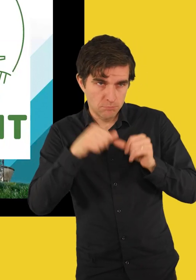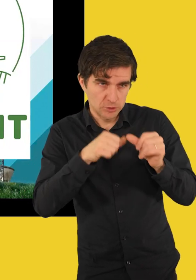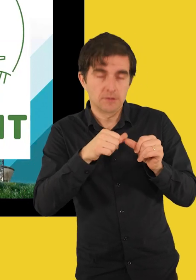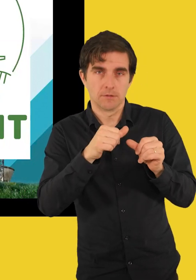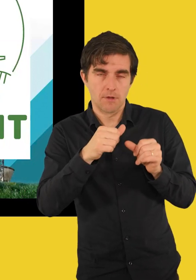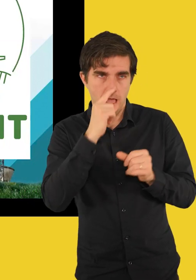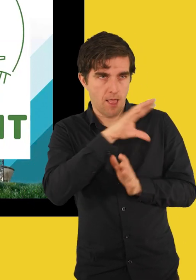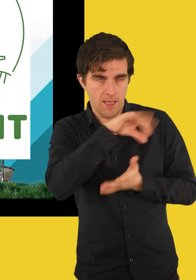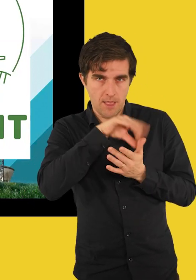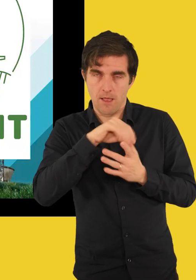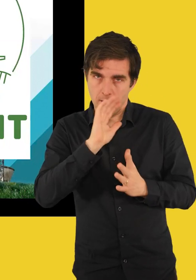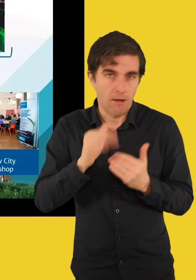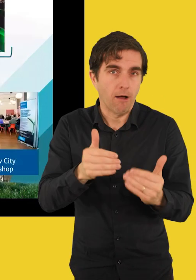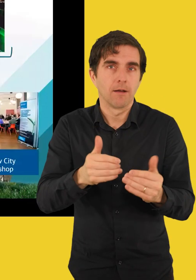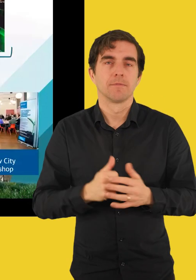move forwards.